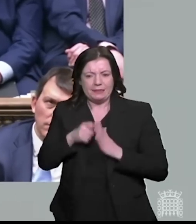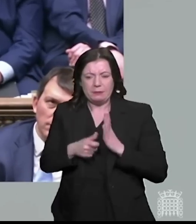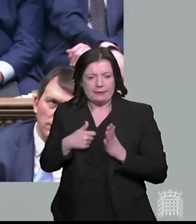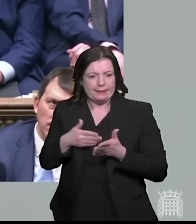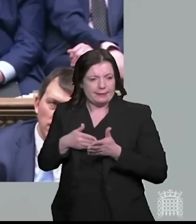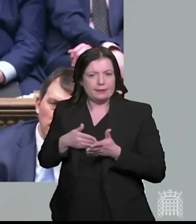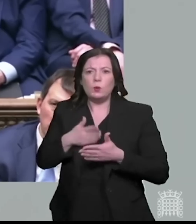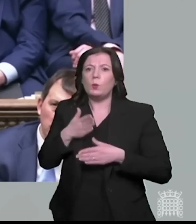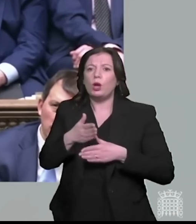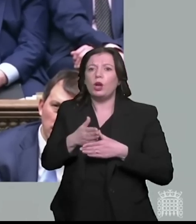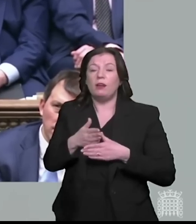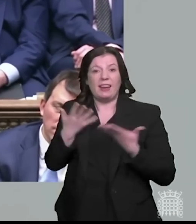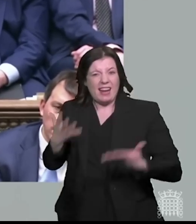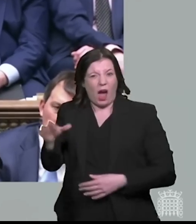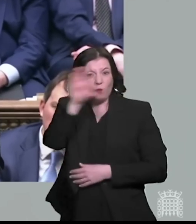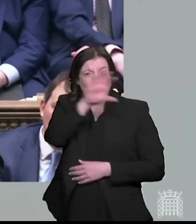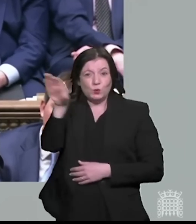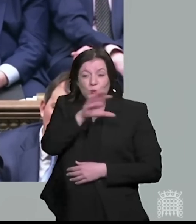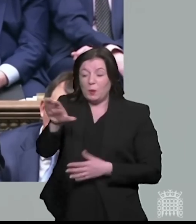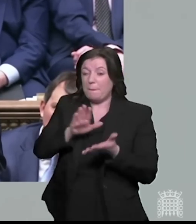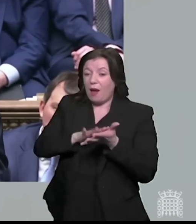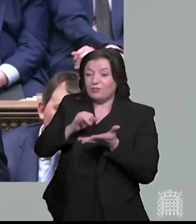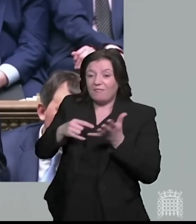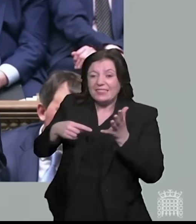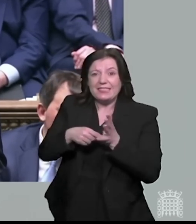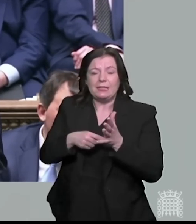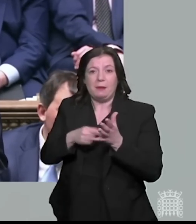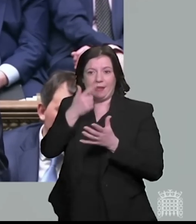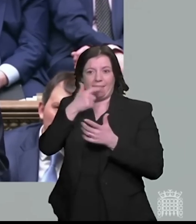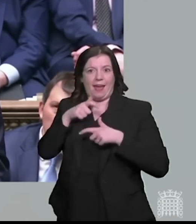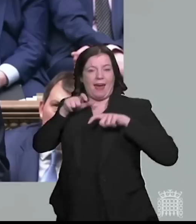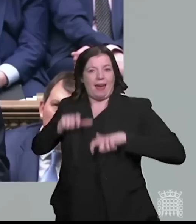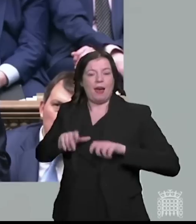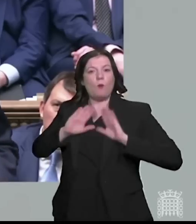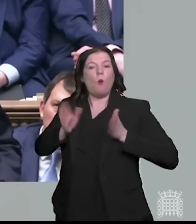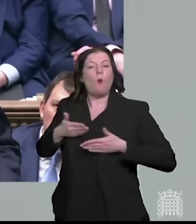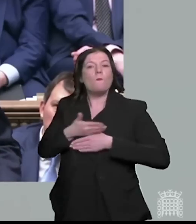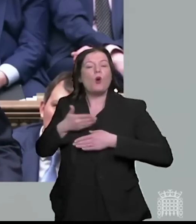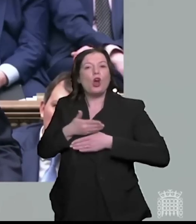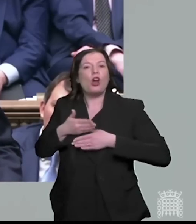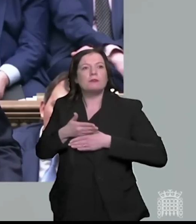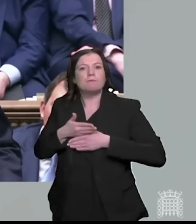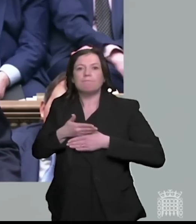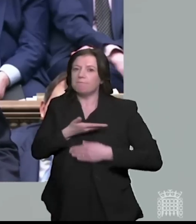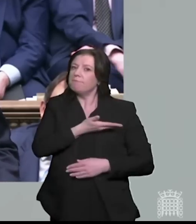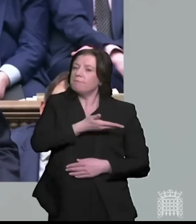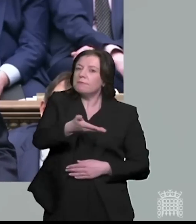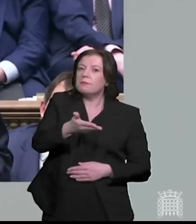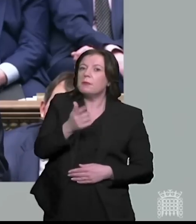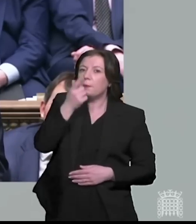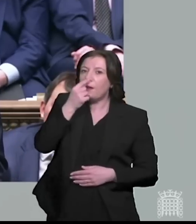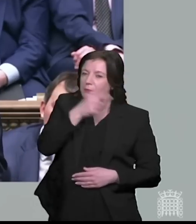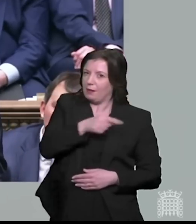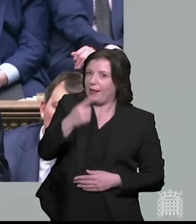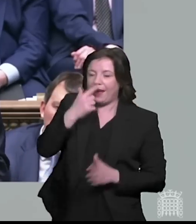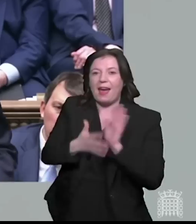disability, with Zoom, Teams and new working models that make it easier to work from home. This is possible now